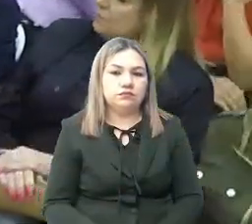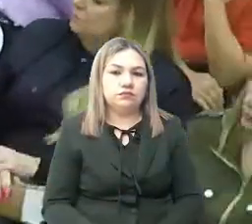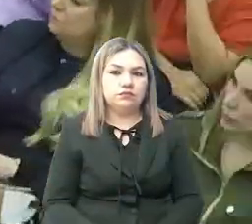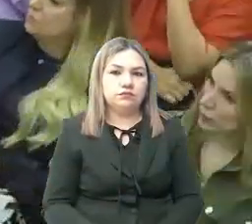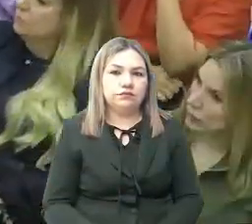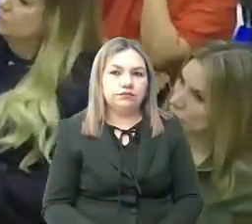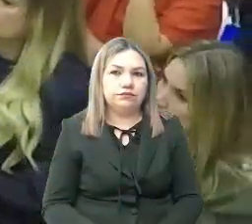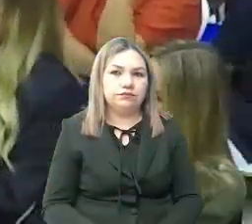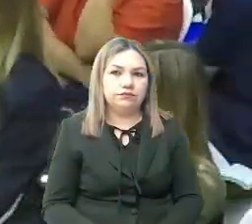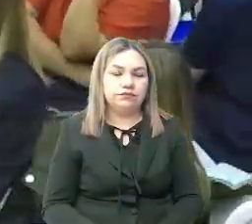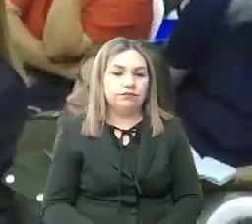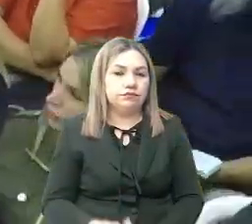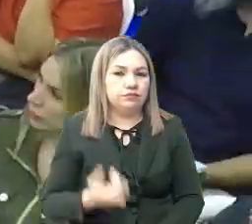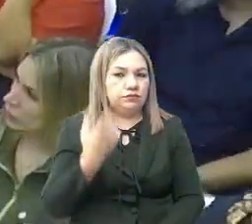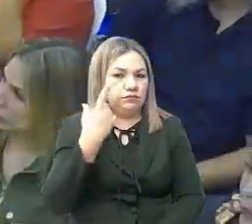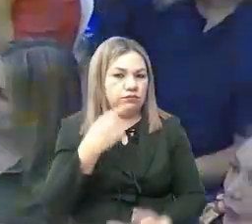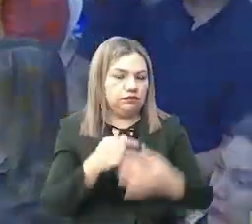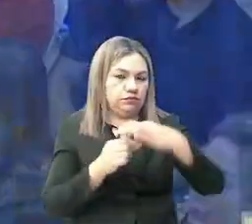So,